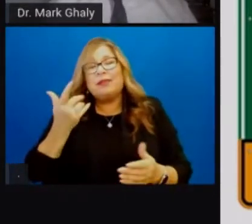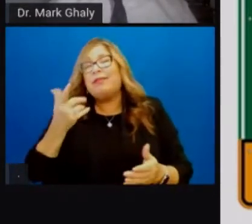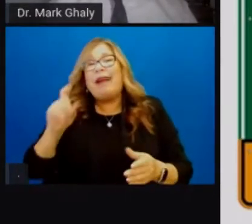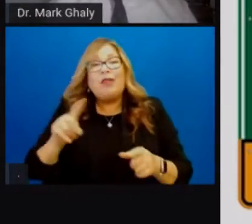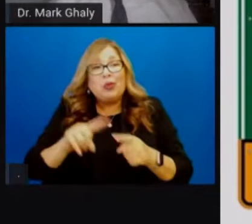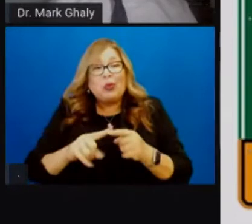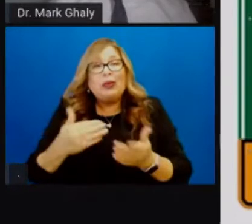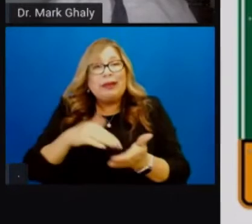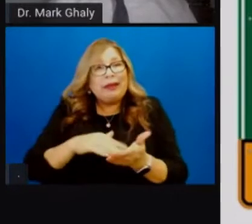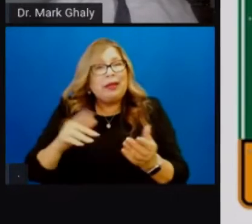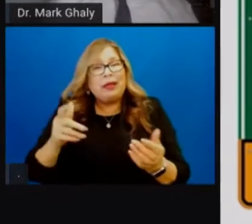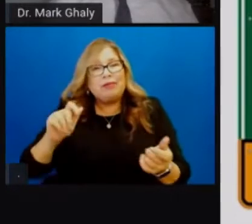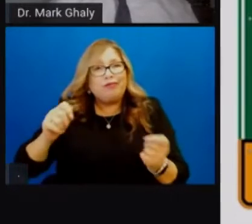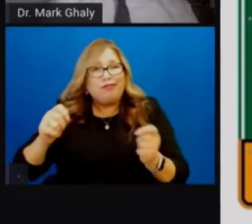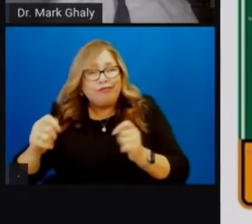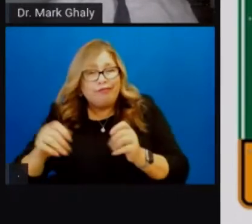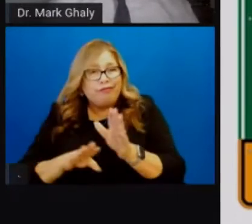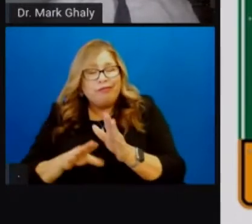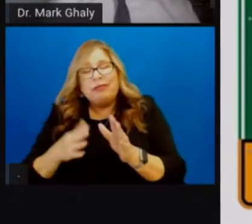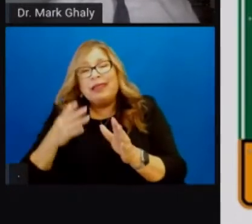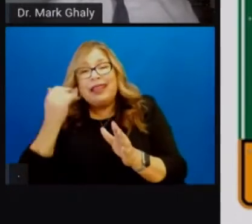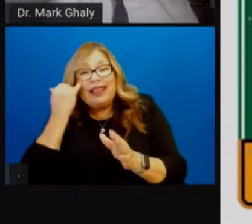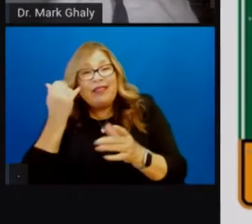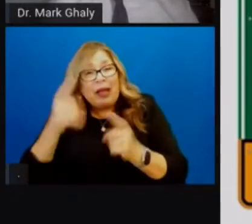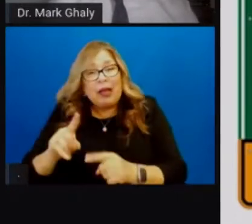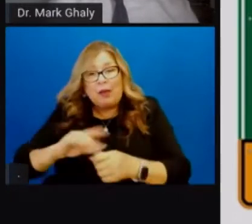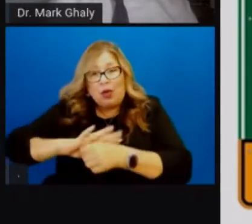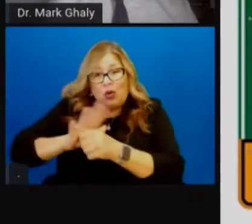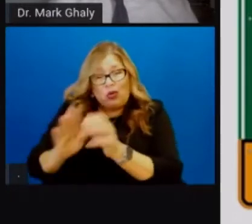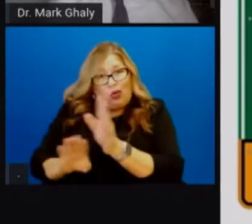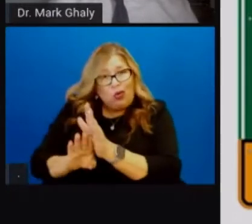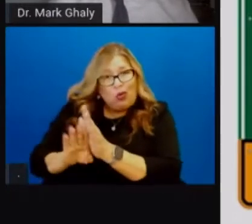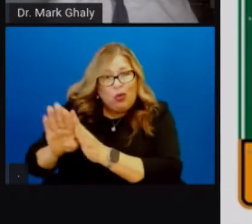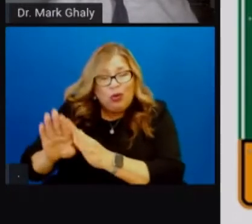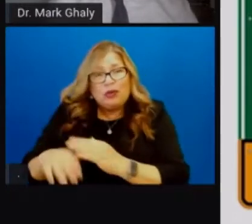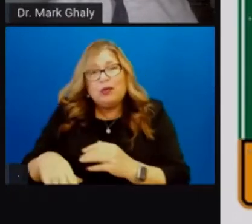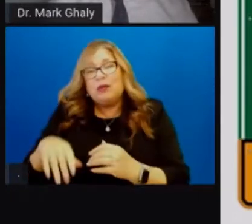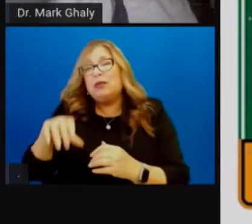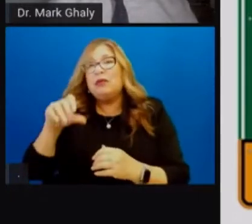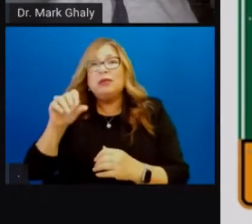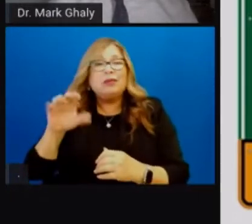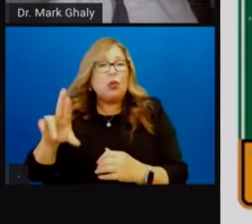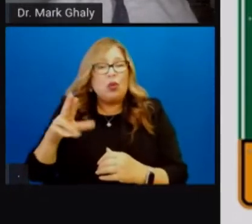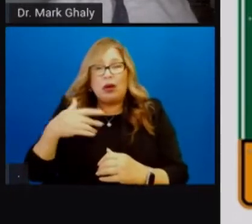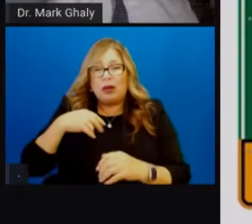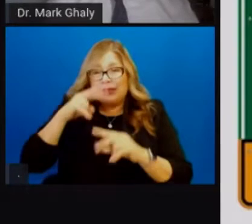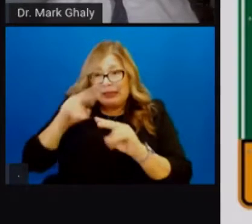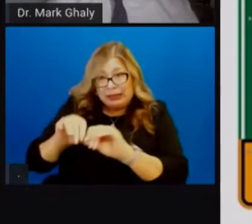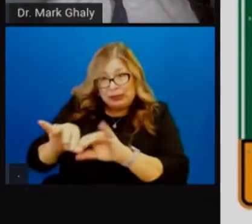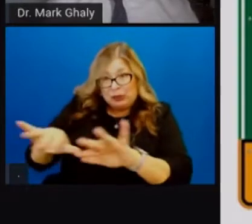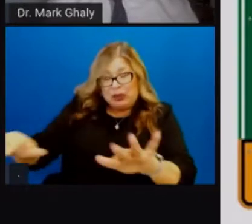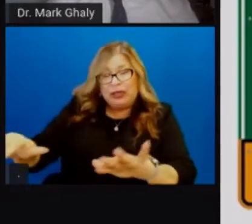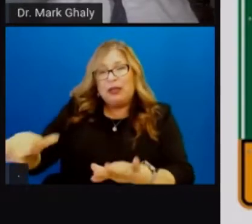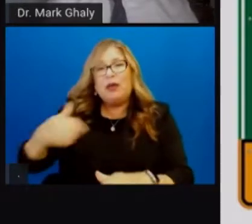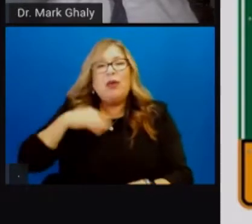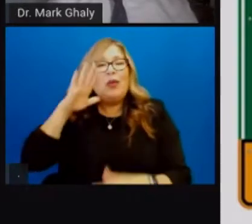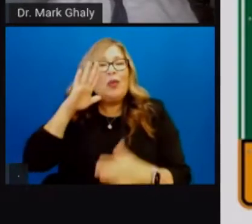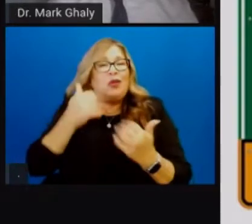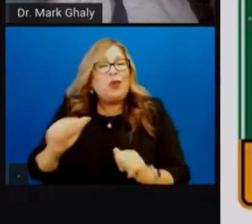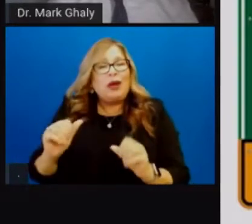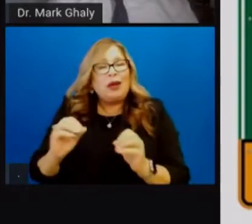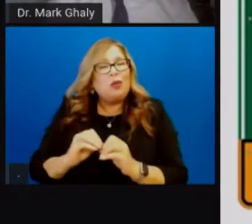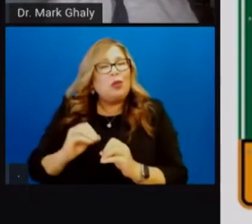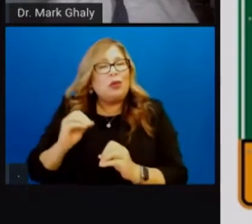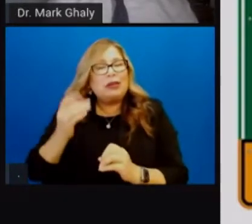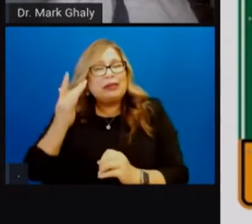future surges, and how we handle them, we will continue to try to, as we said in the Smarter Plan, within 30 to